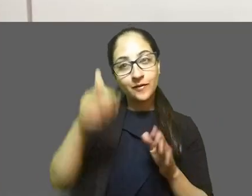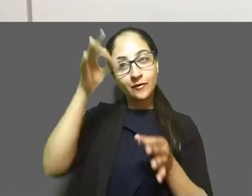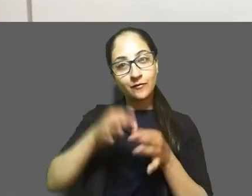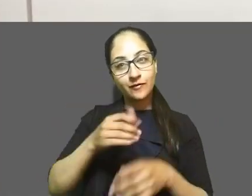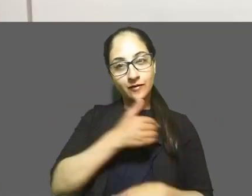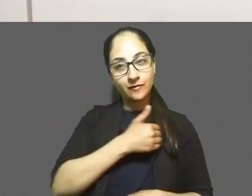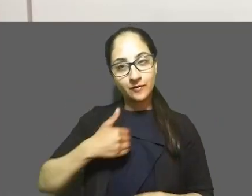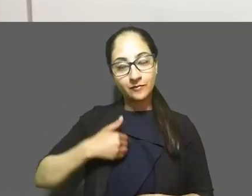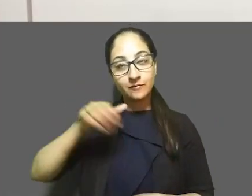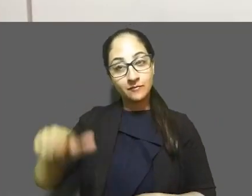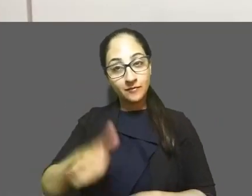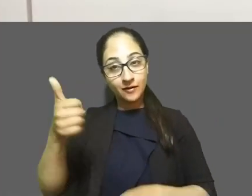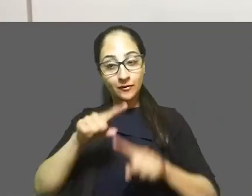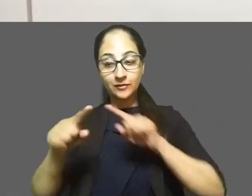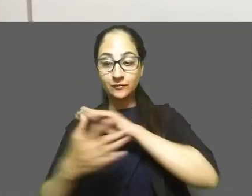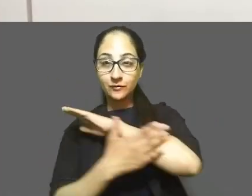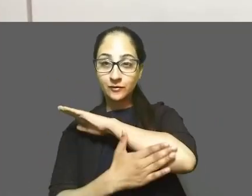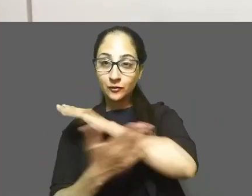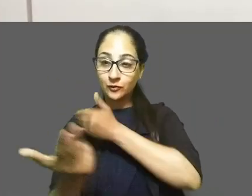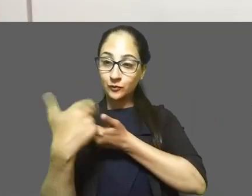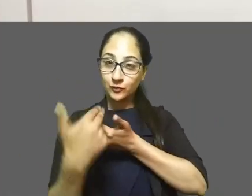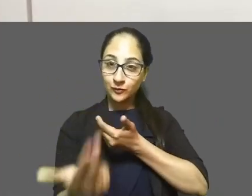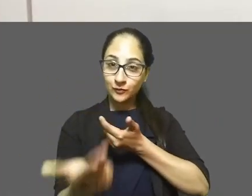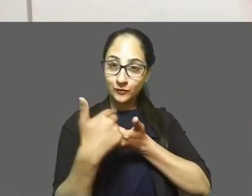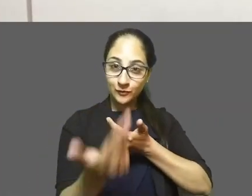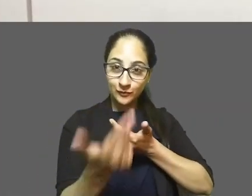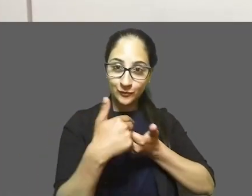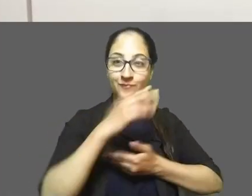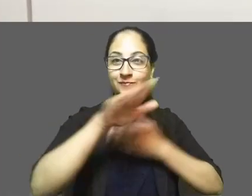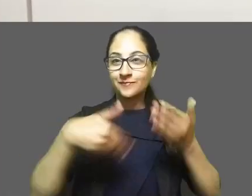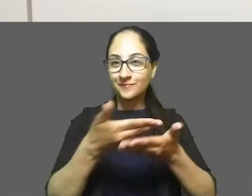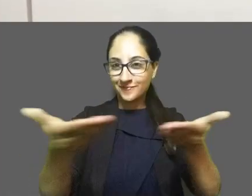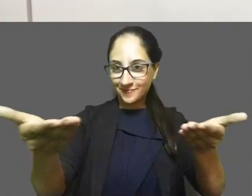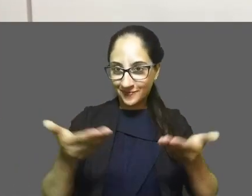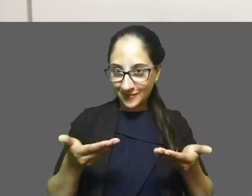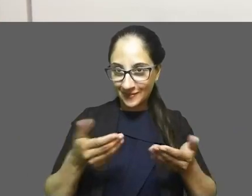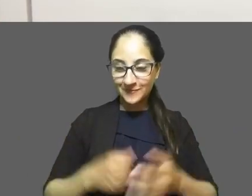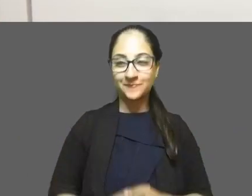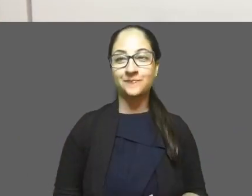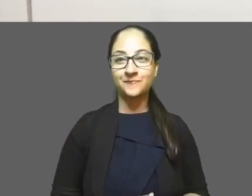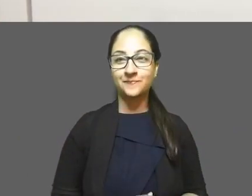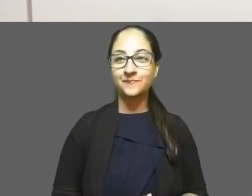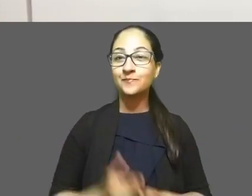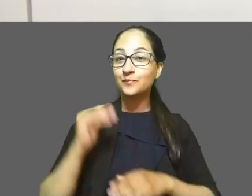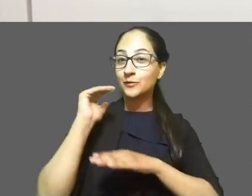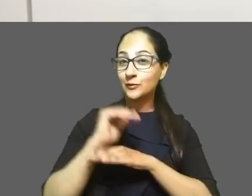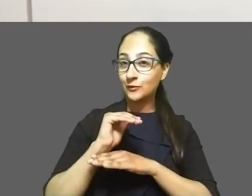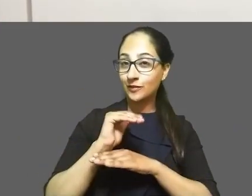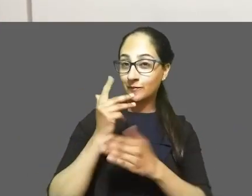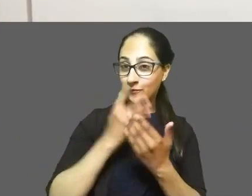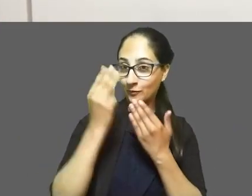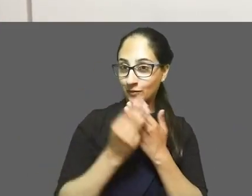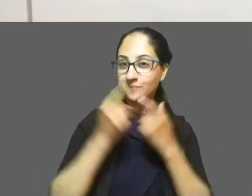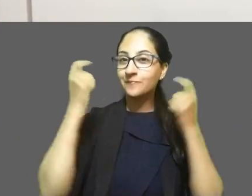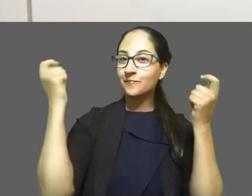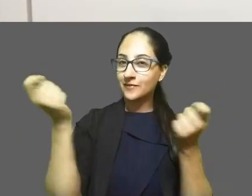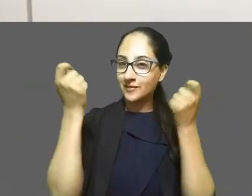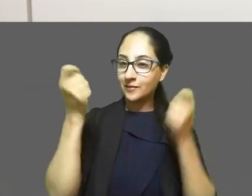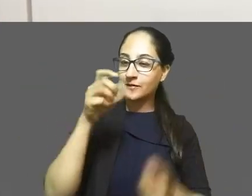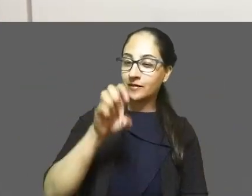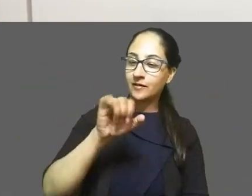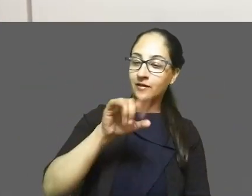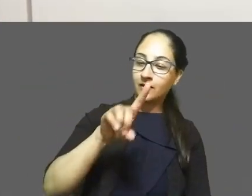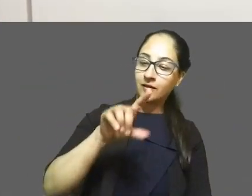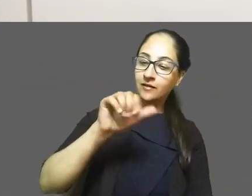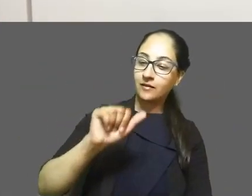family members, and everyone tuning in from across the country and around the world. During tonight's show, we will be celebrating Eid